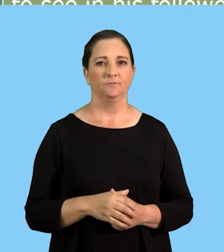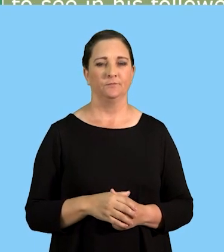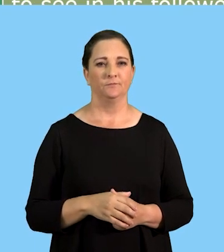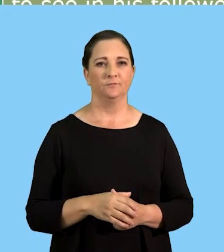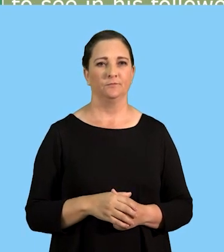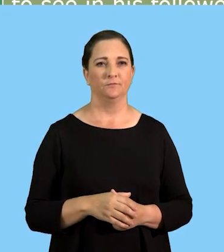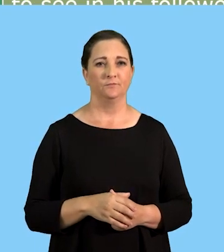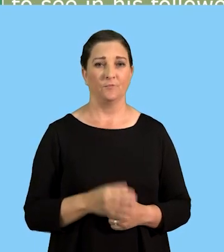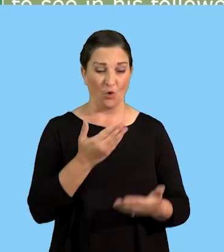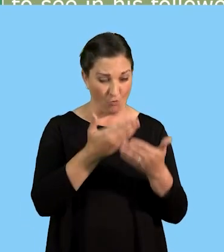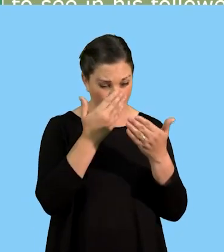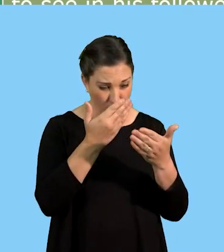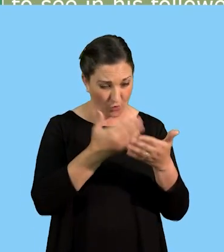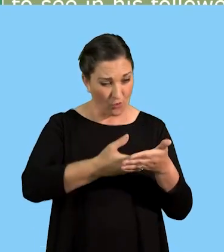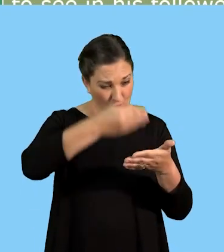more